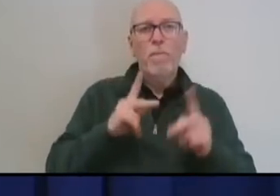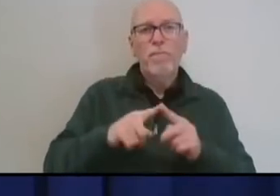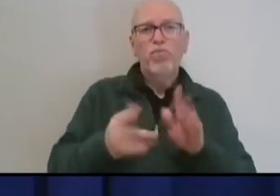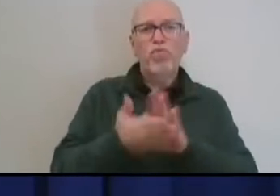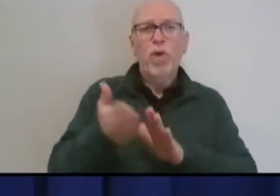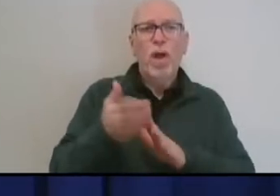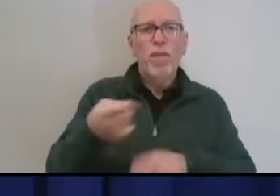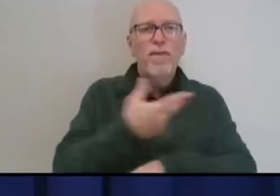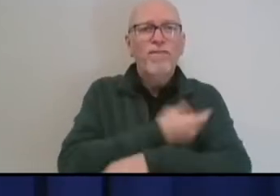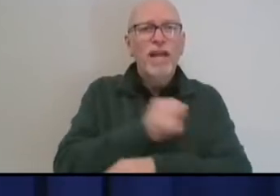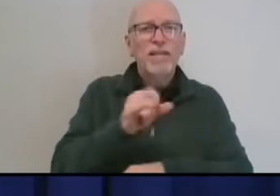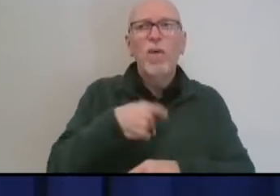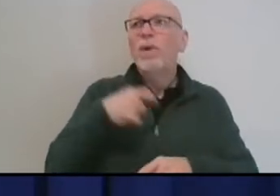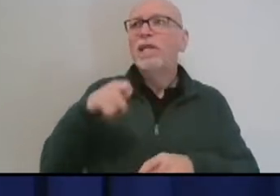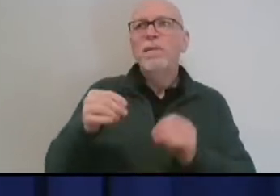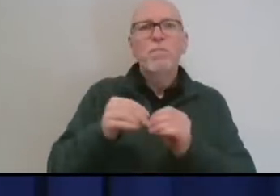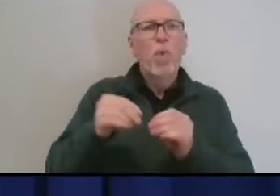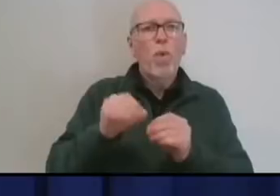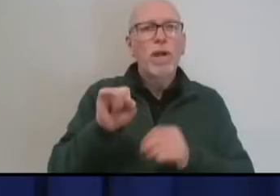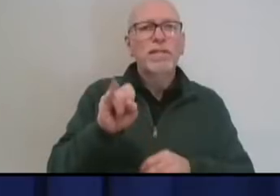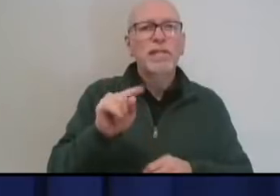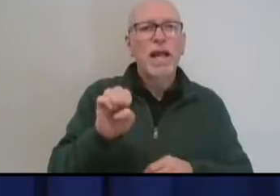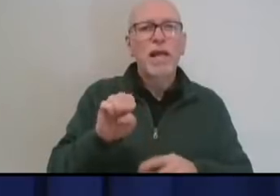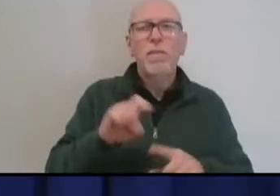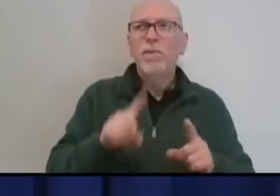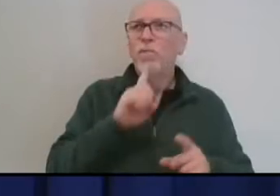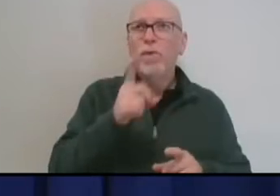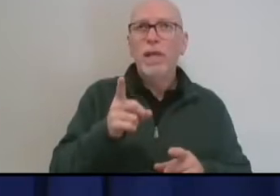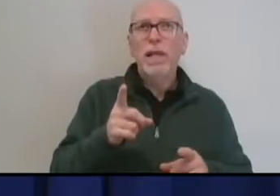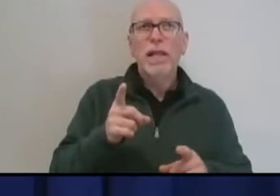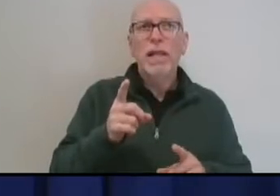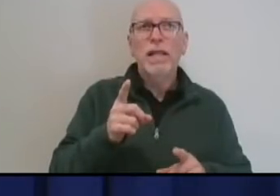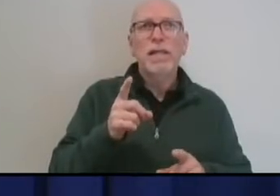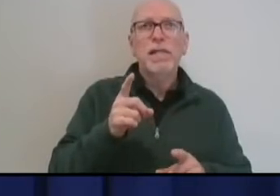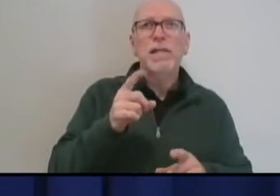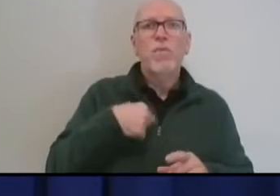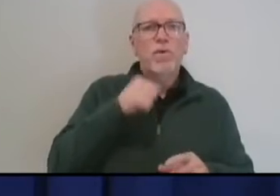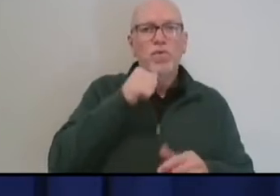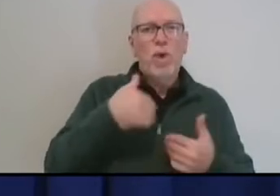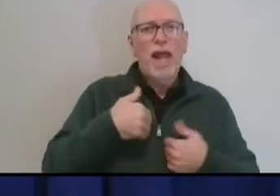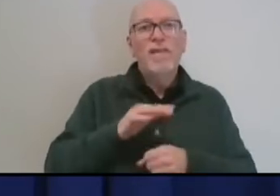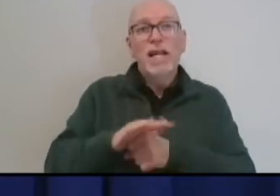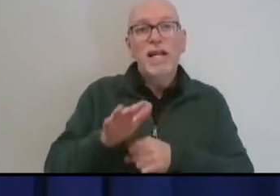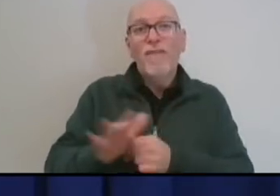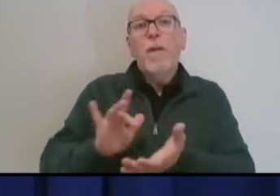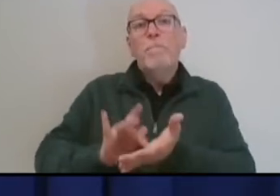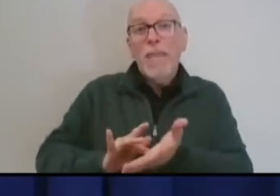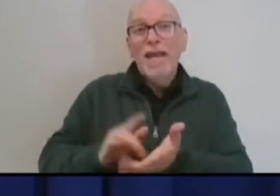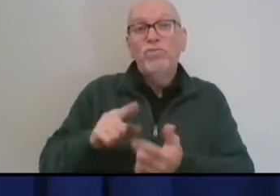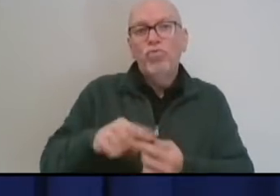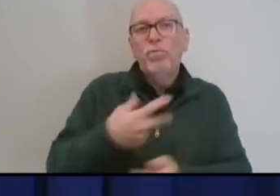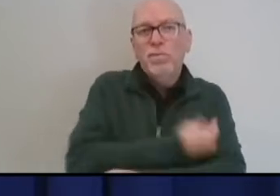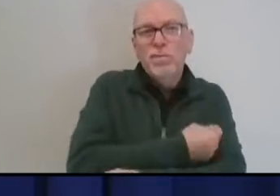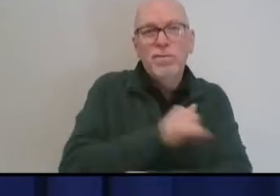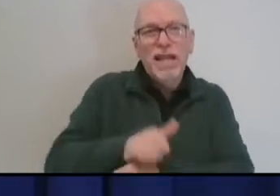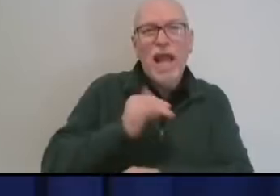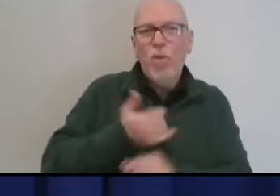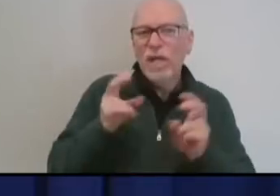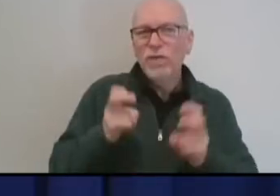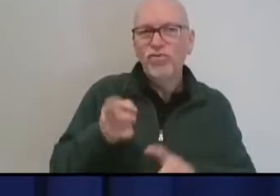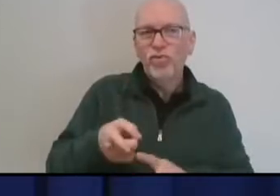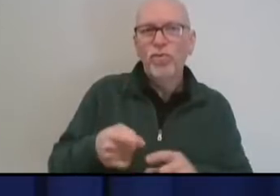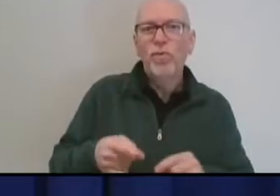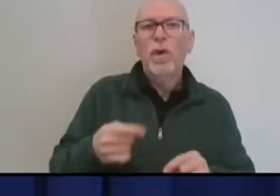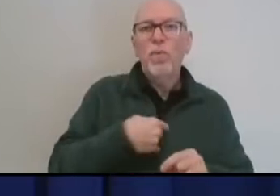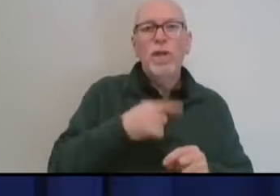we needed more vaccine sites, but it really has been about not having enough vaccine to get into arms. We really have been